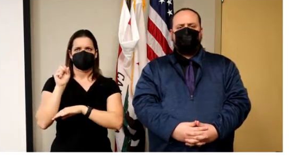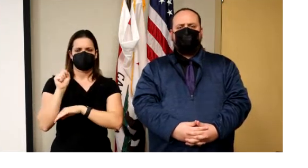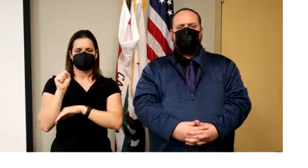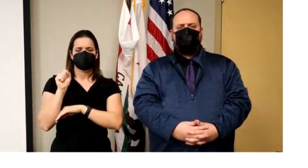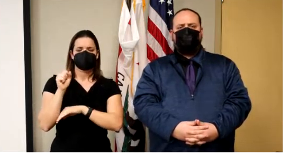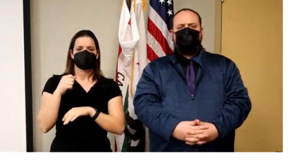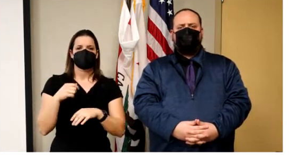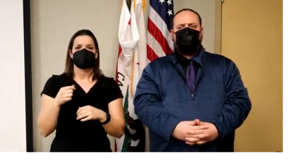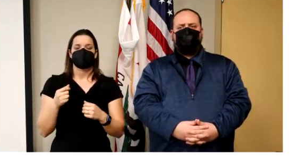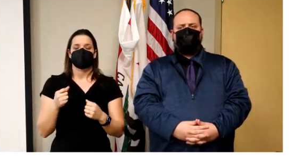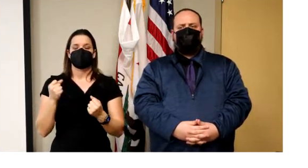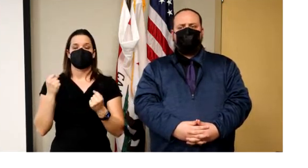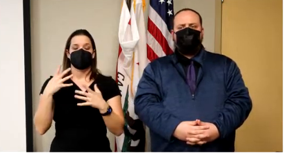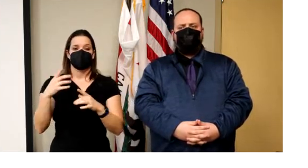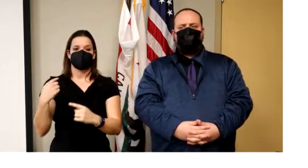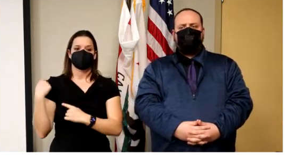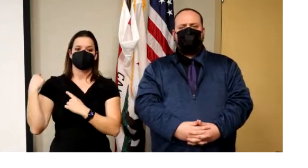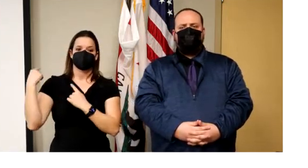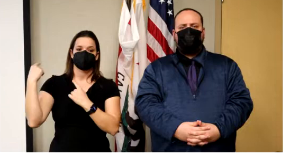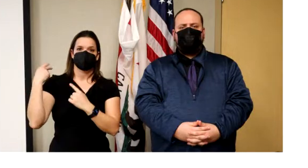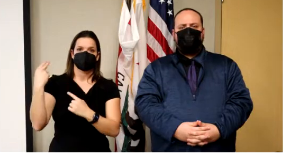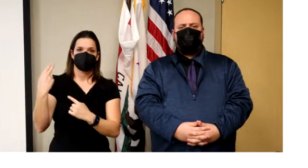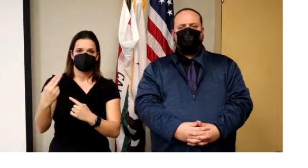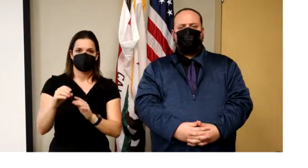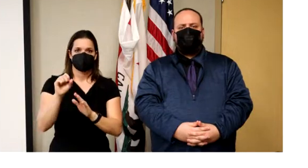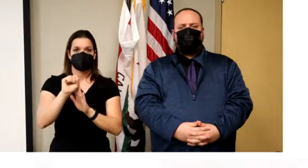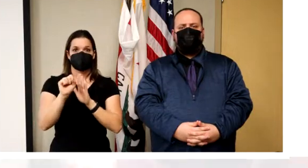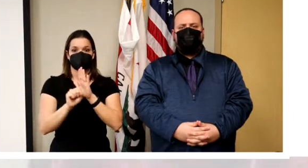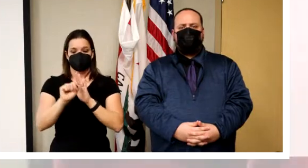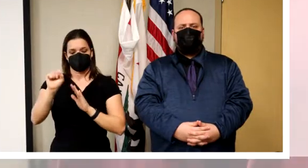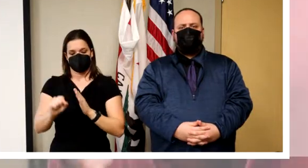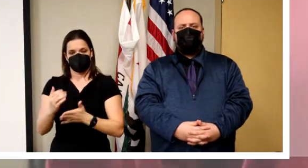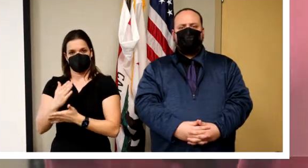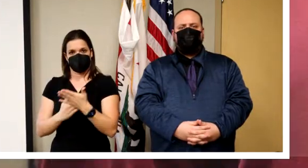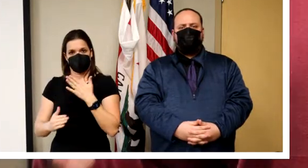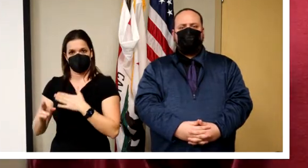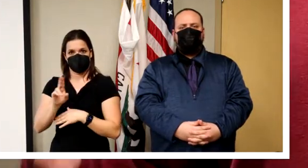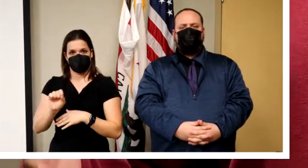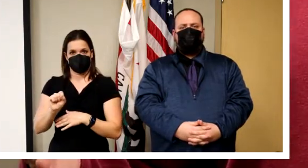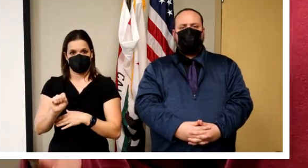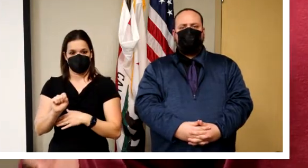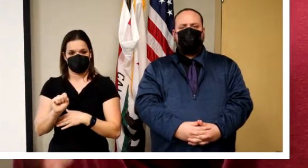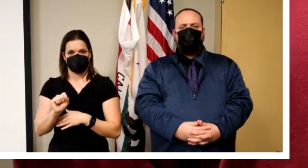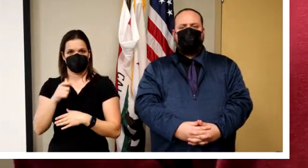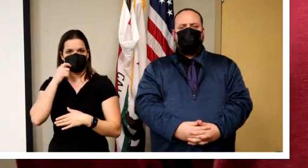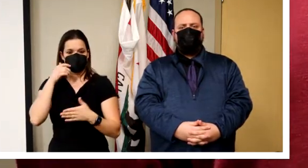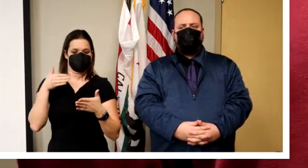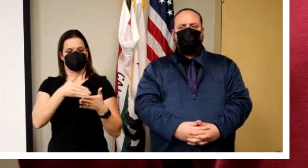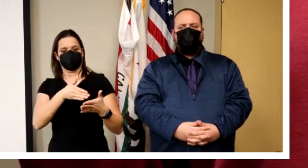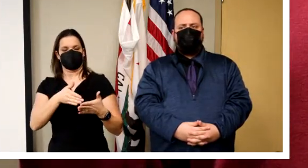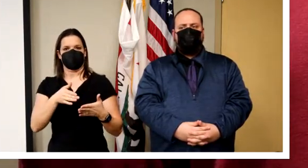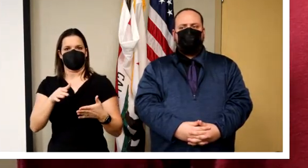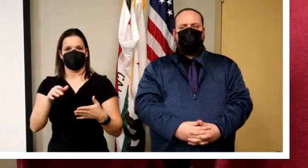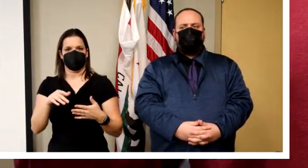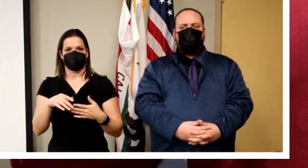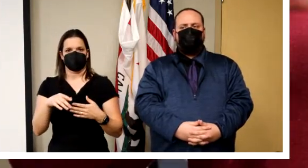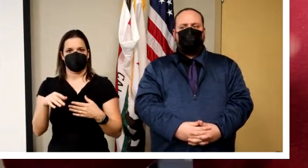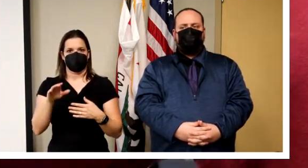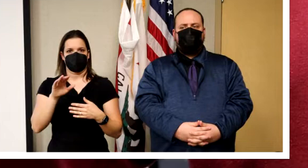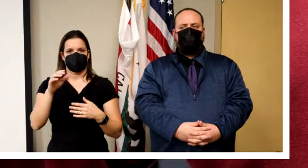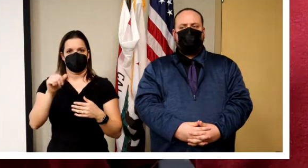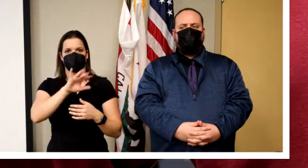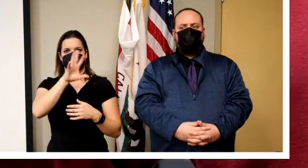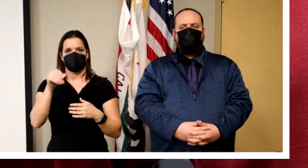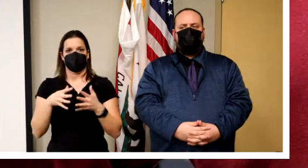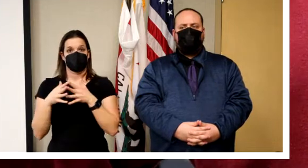originally, there was a long history of states in the southern portion of the United States discriminating against African Americans and either